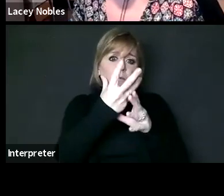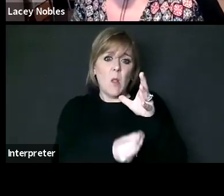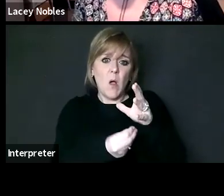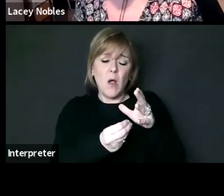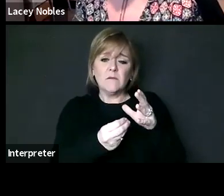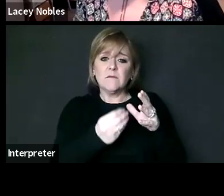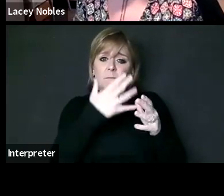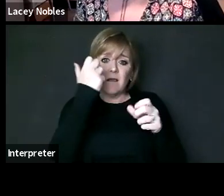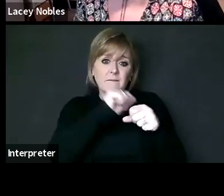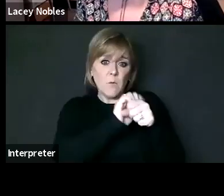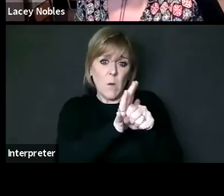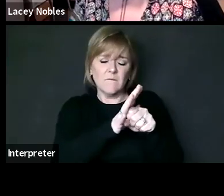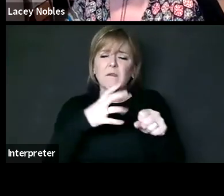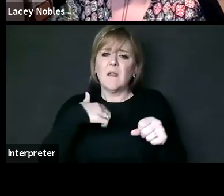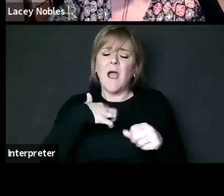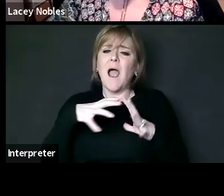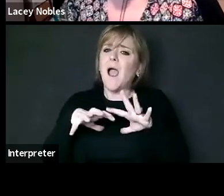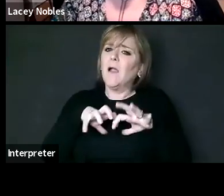this